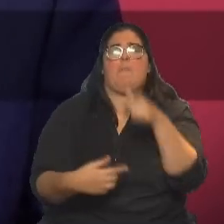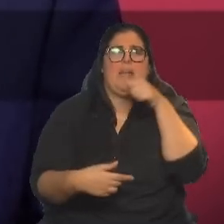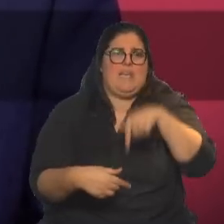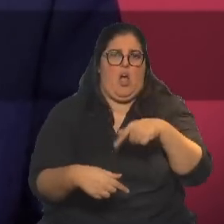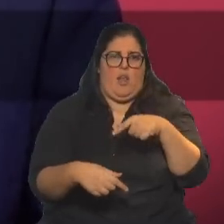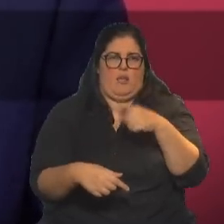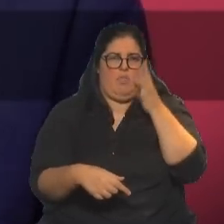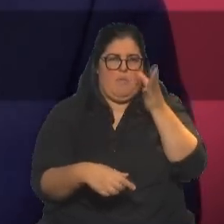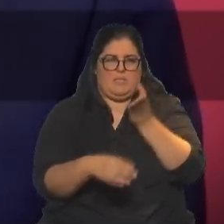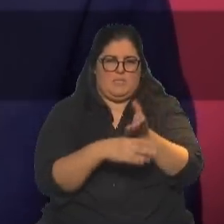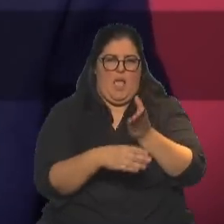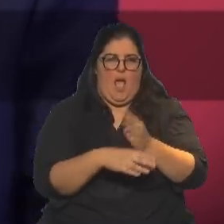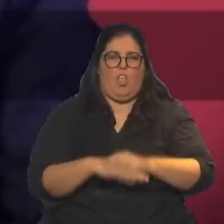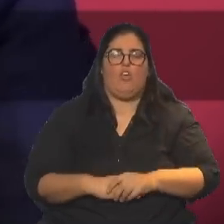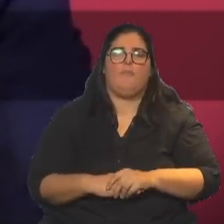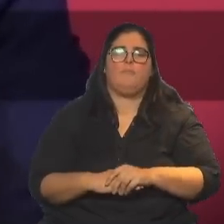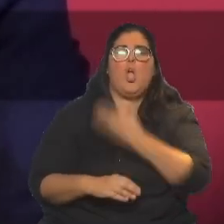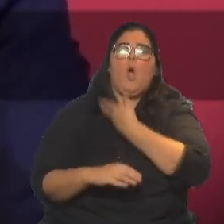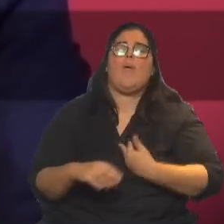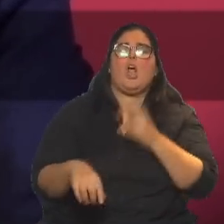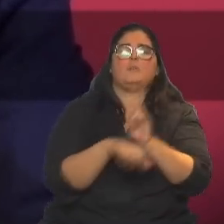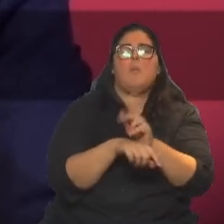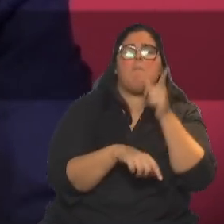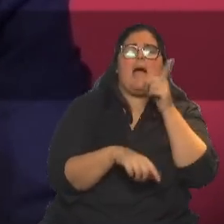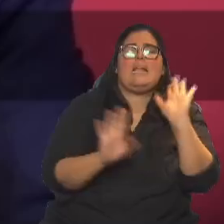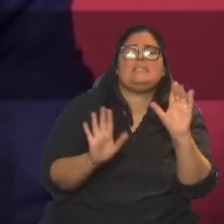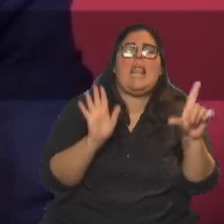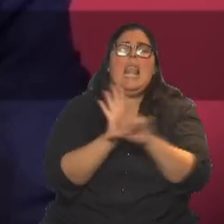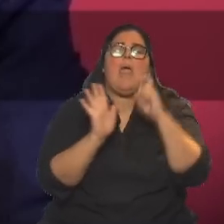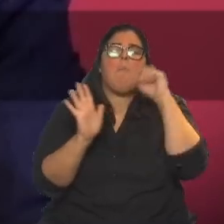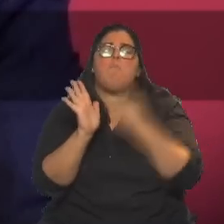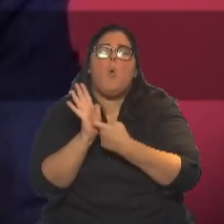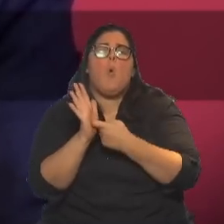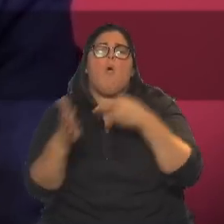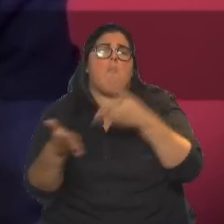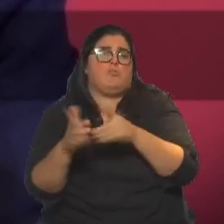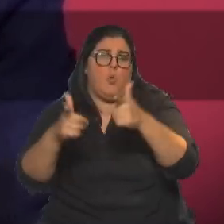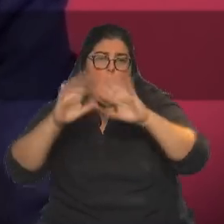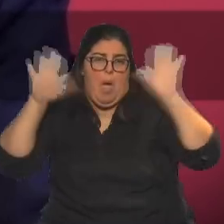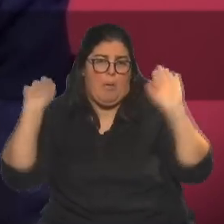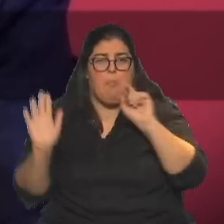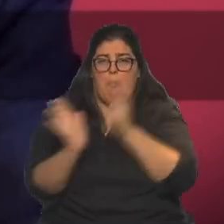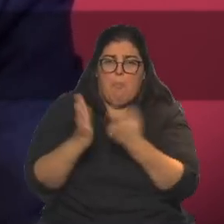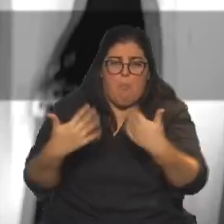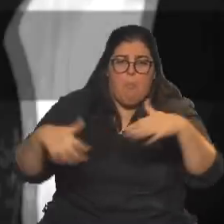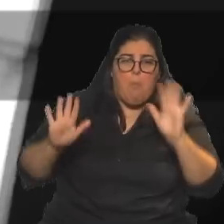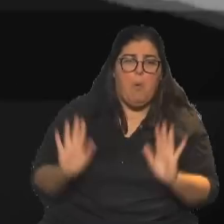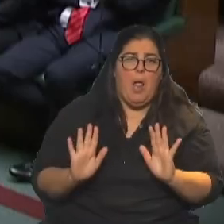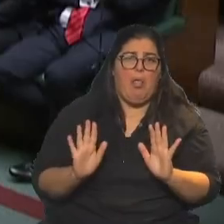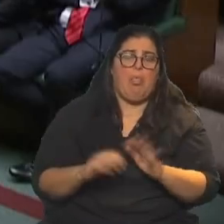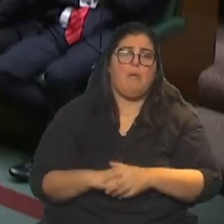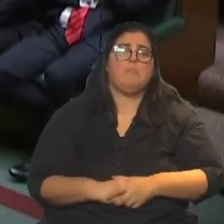ask. The Conservative government now believes that breaking the law is no impediment to making the